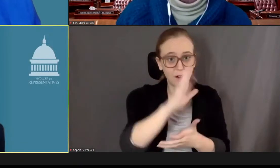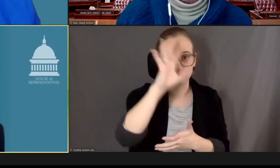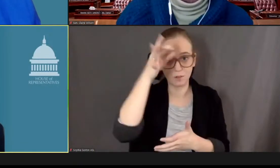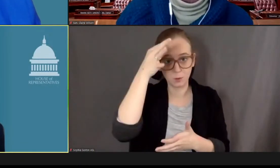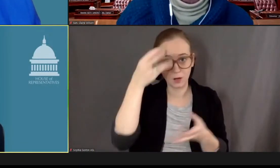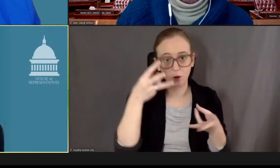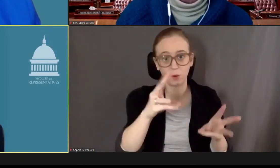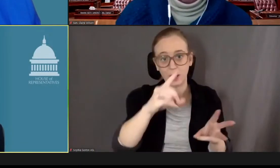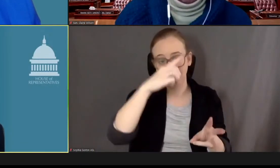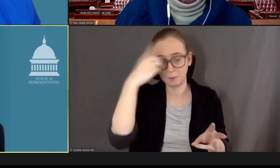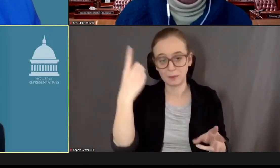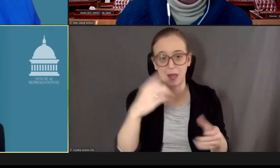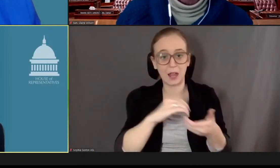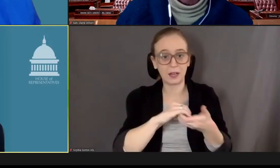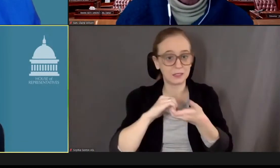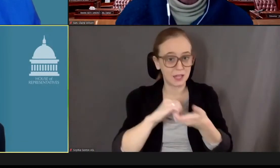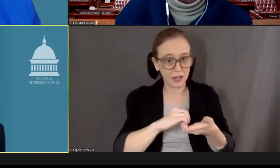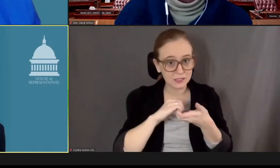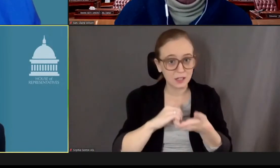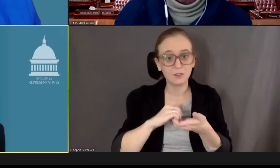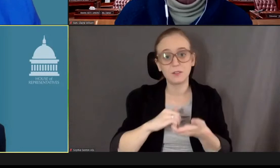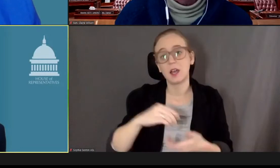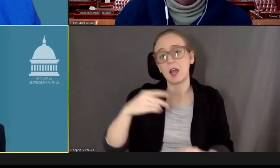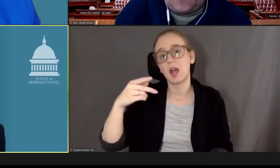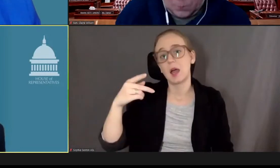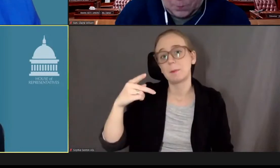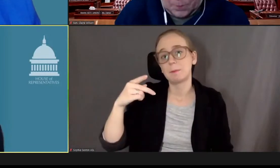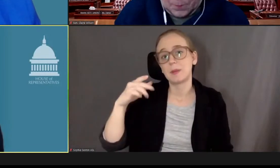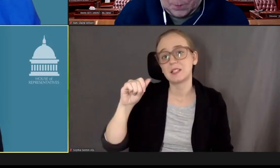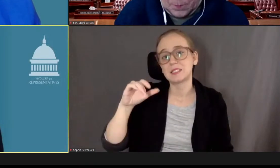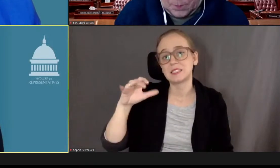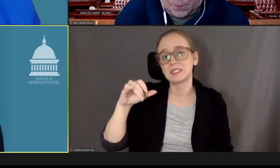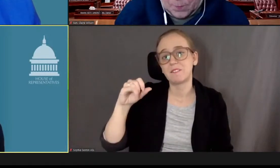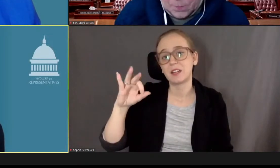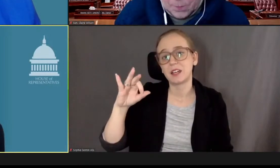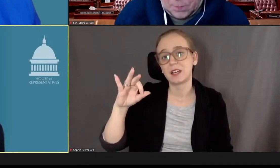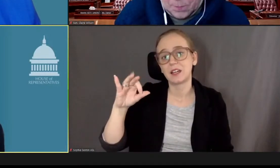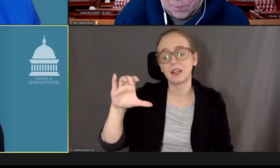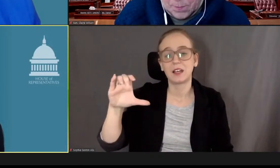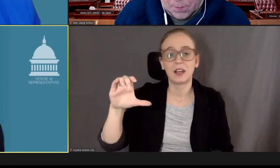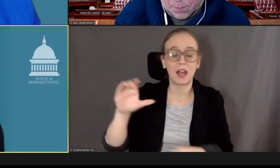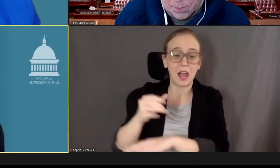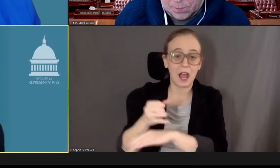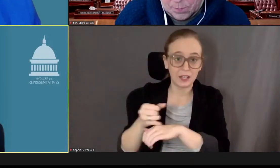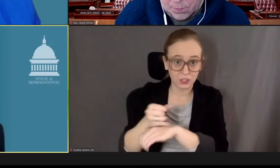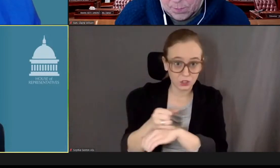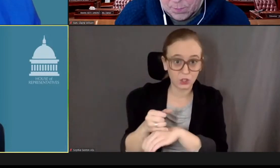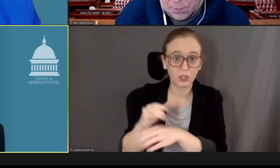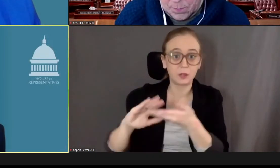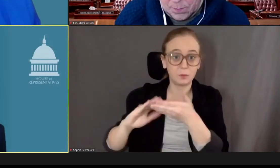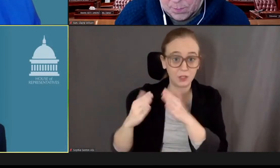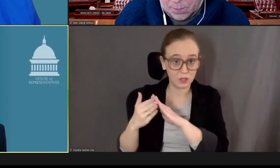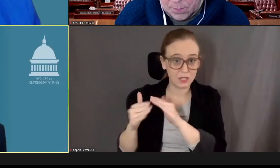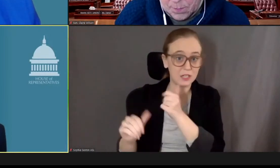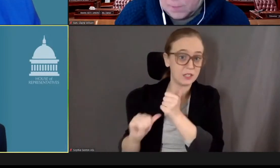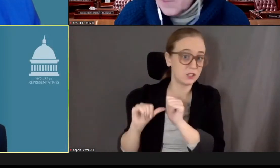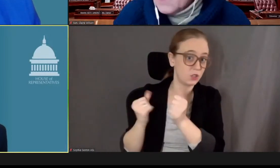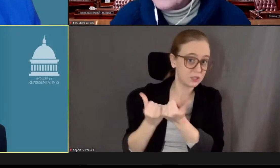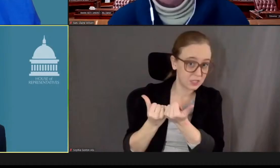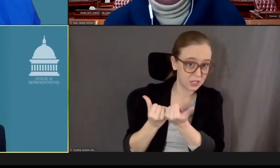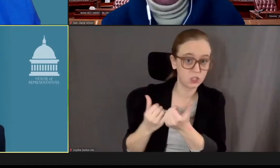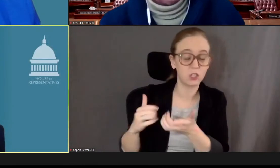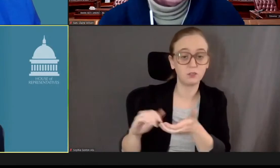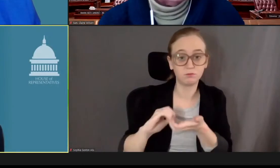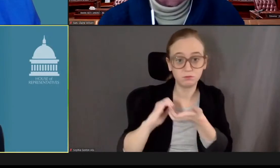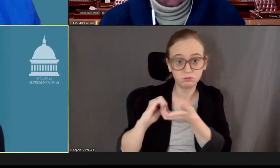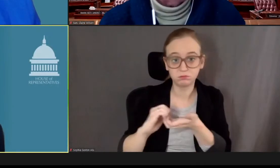Islander Community Association, to help with technical assistance for small businesses in our community, as well as what Rep. Taylor mentioned, the